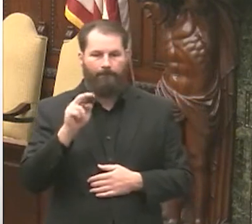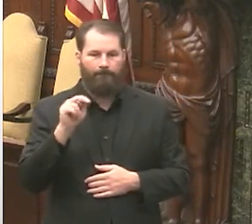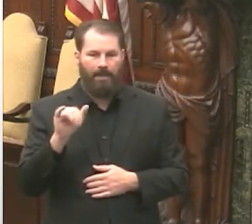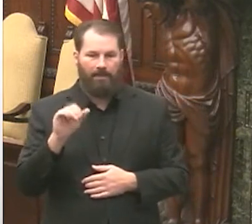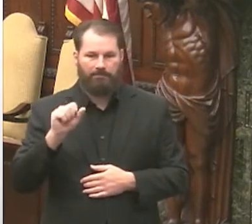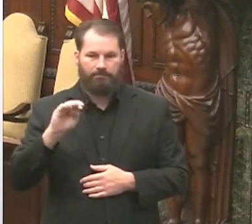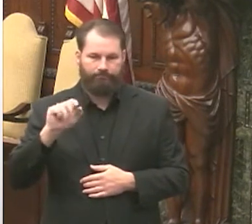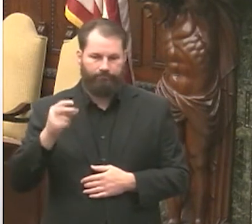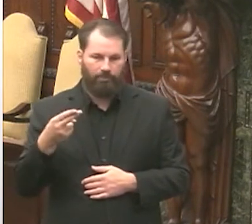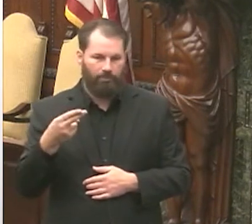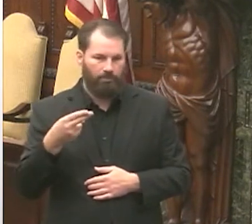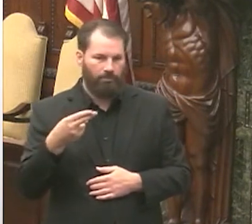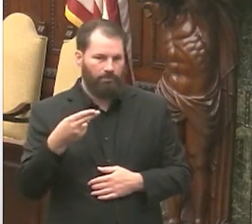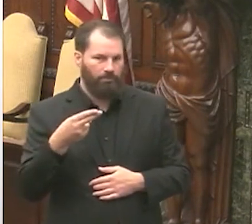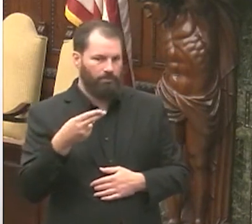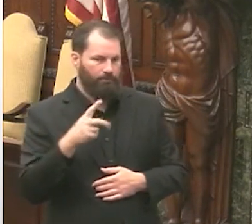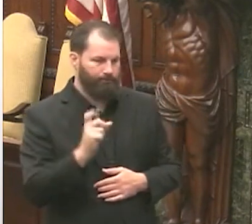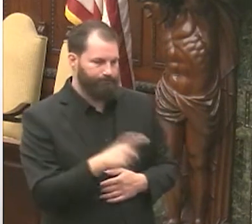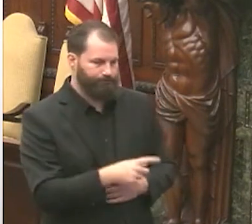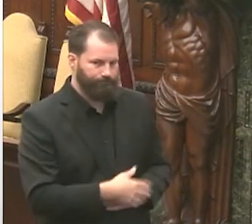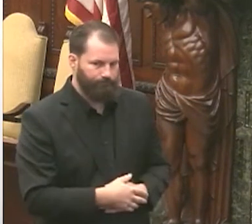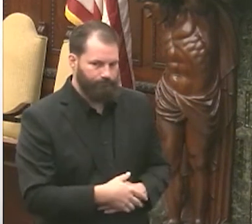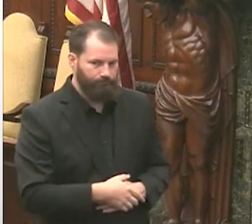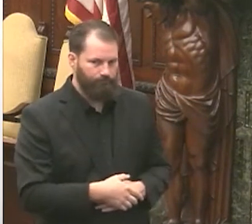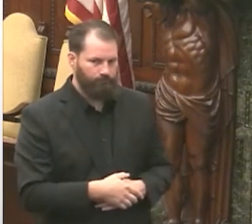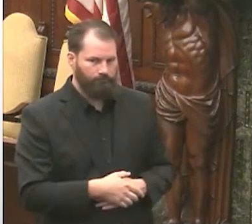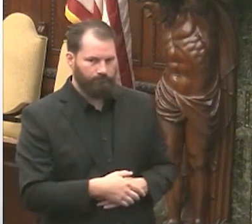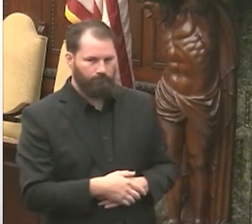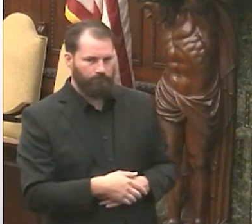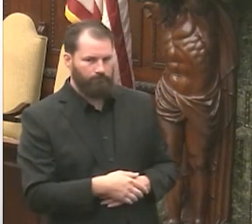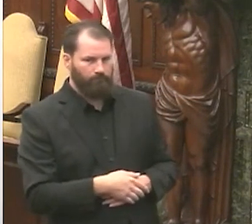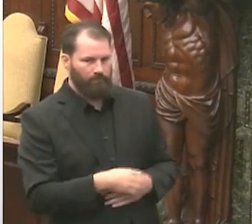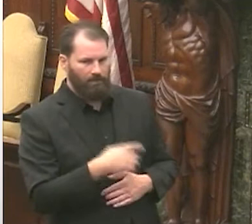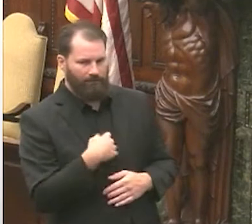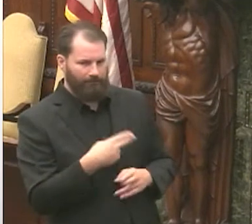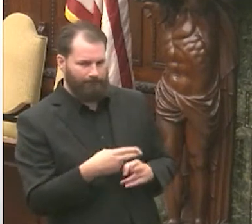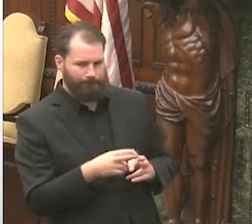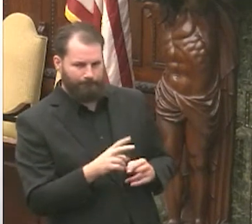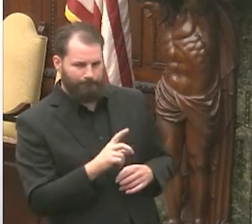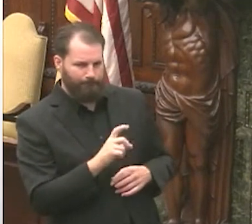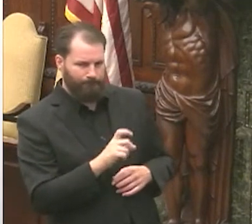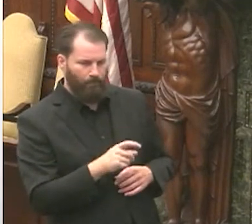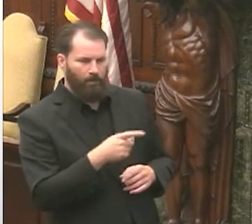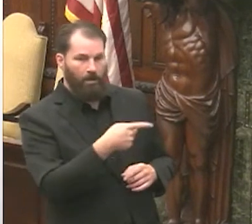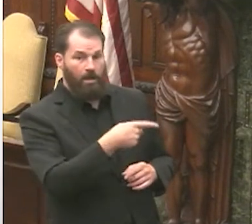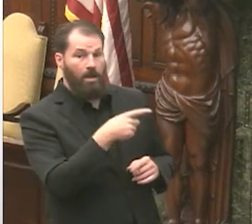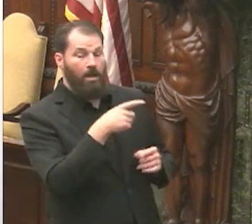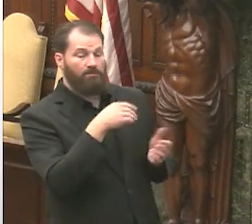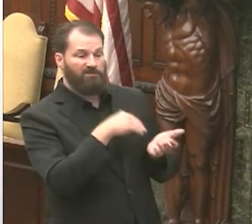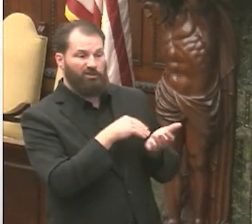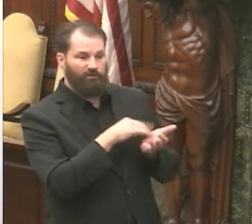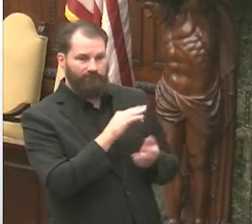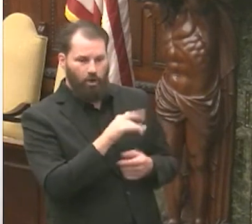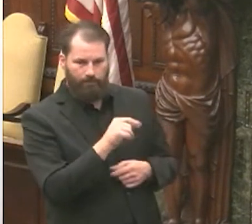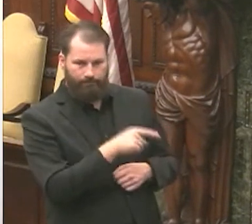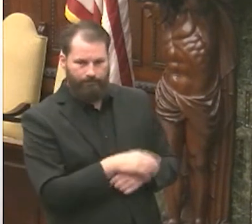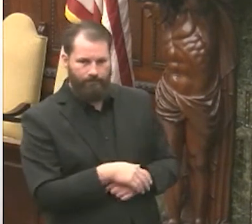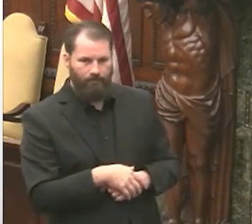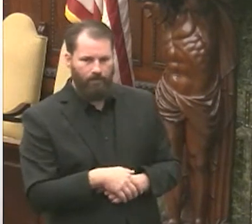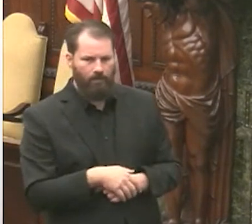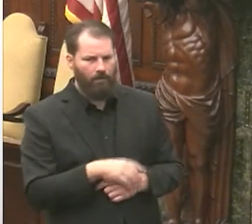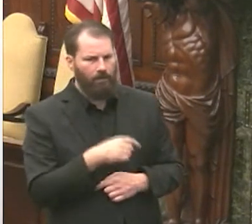Hey, good morning or good afternoon. A couple questions from our team today. Our question number 1